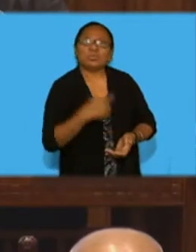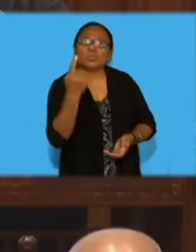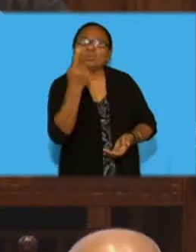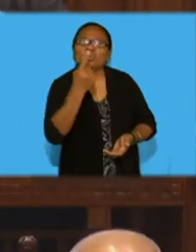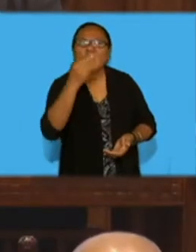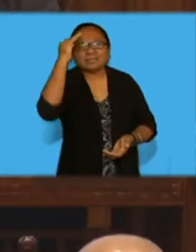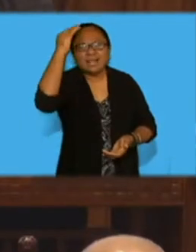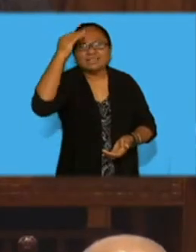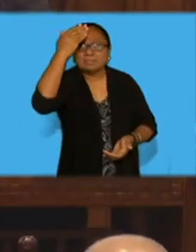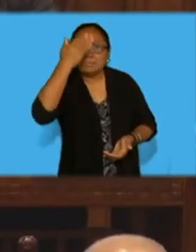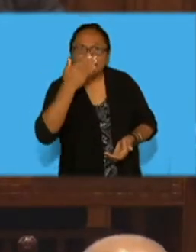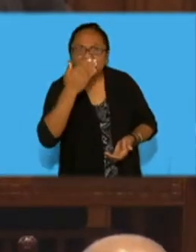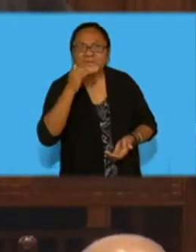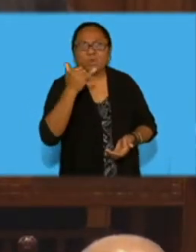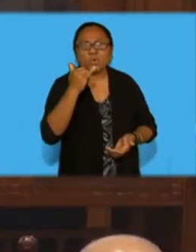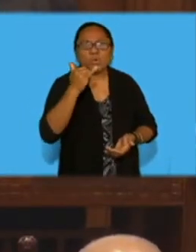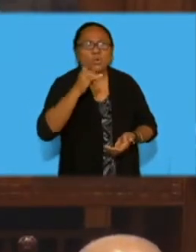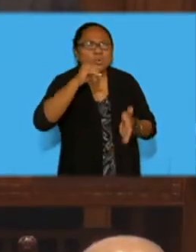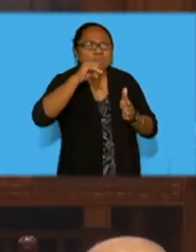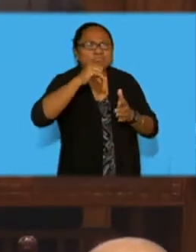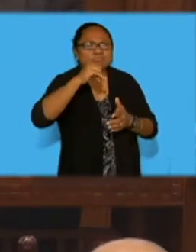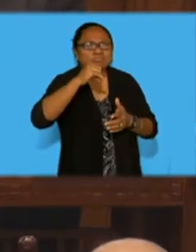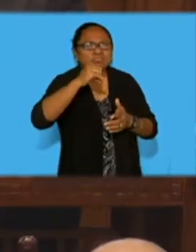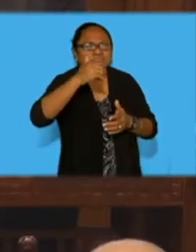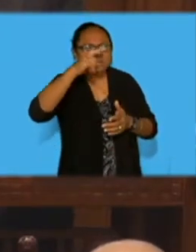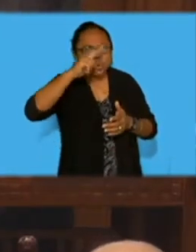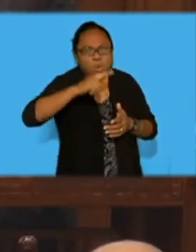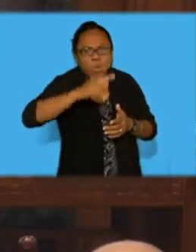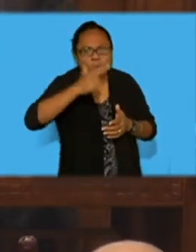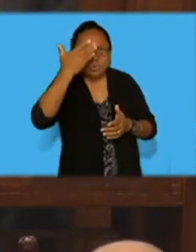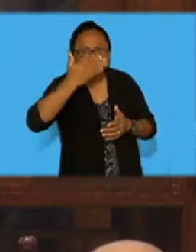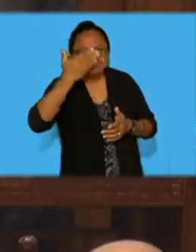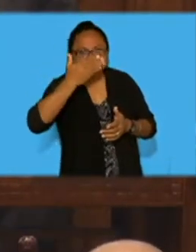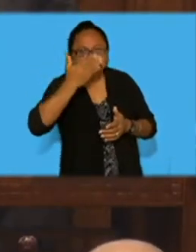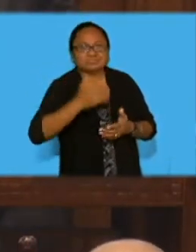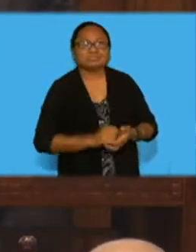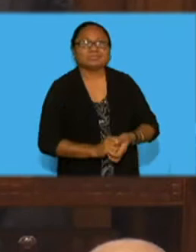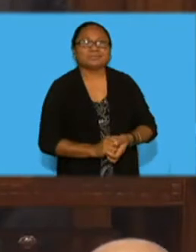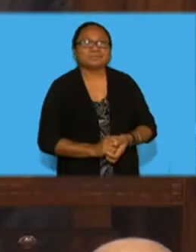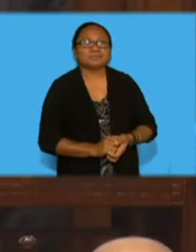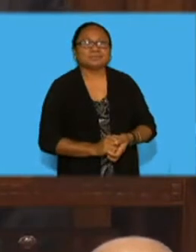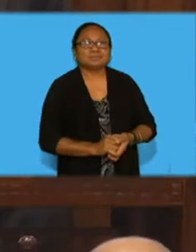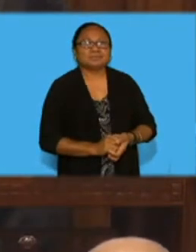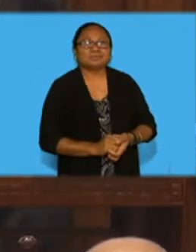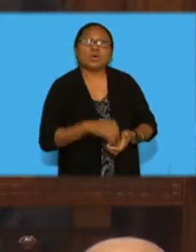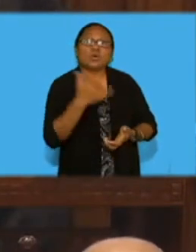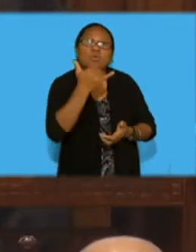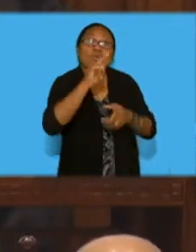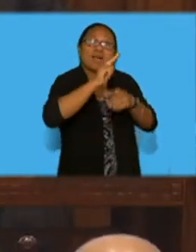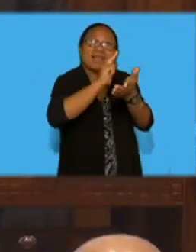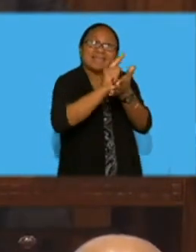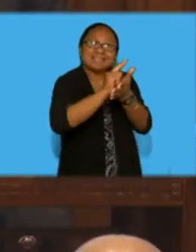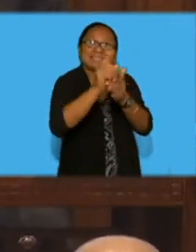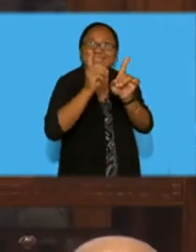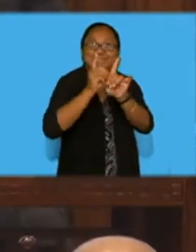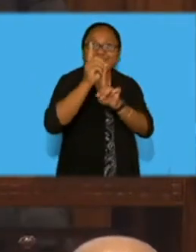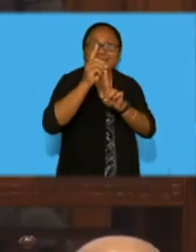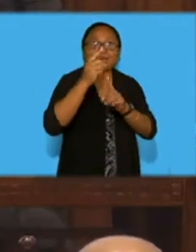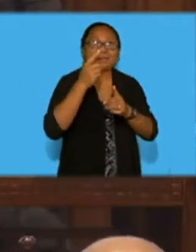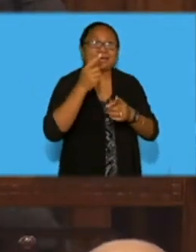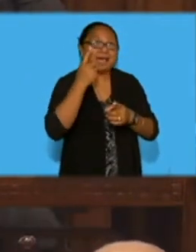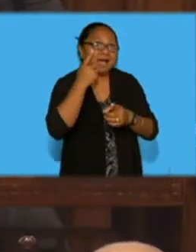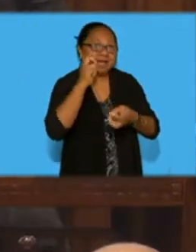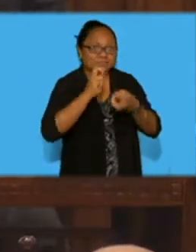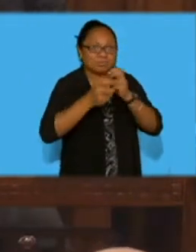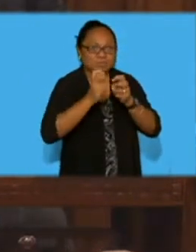problem or has developed visual problem at a later stage of their life. Madam Speaker, there are 3 educational barriers